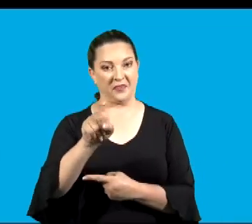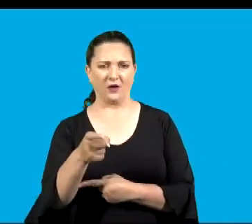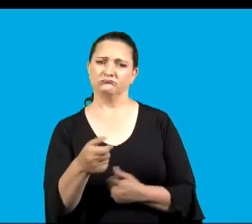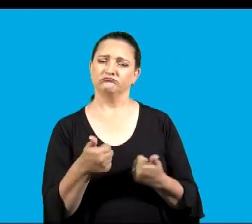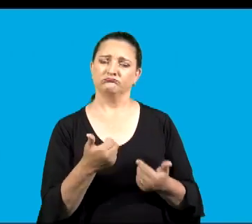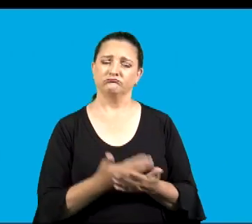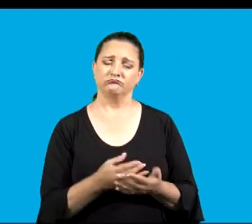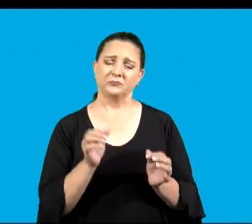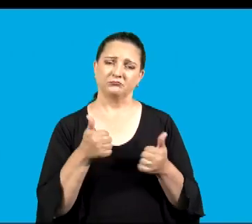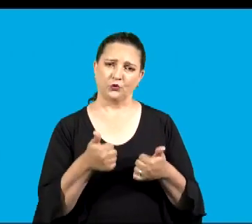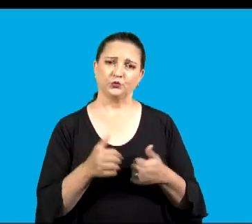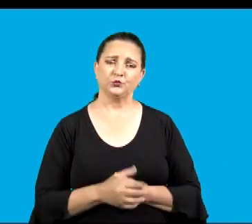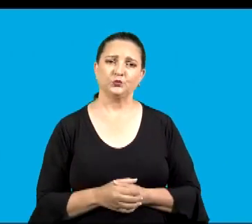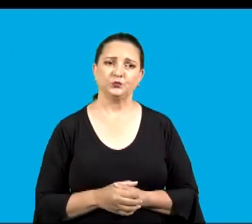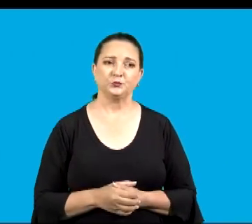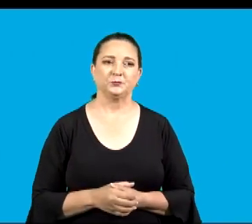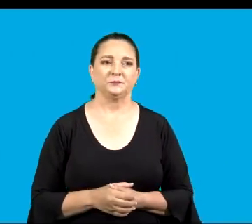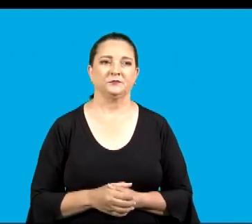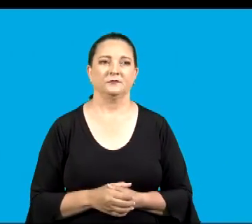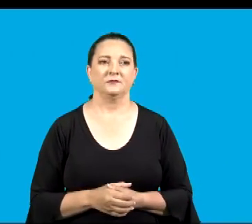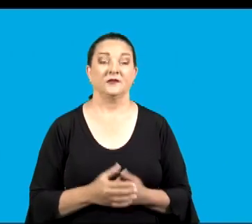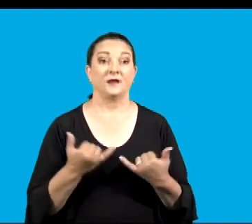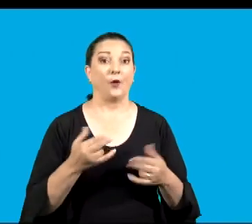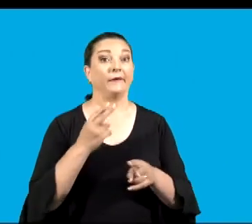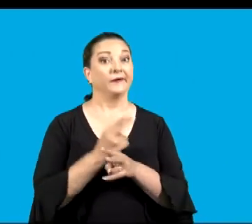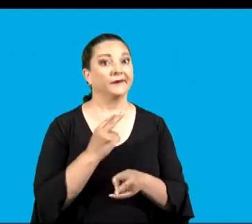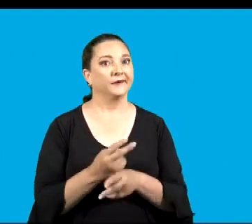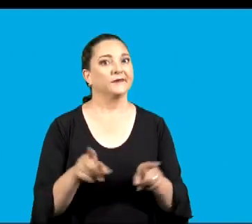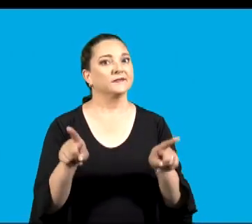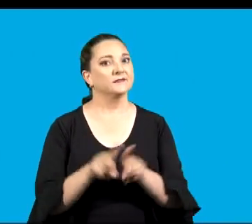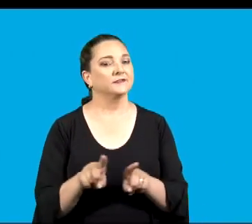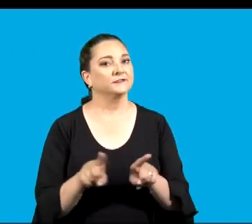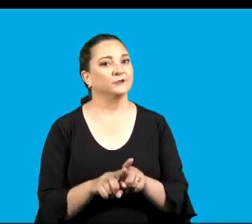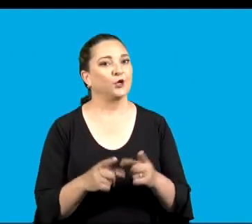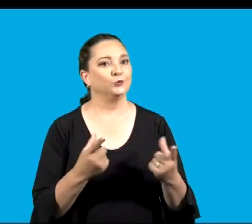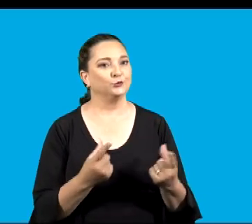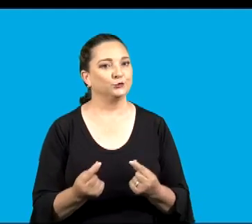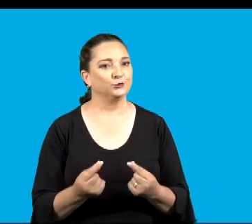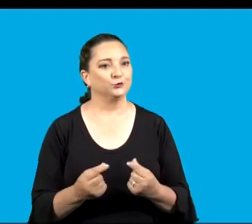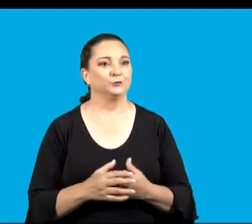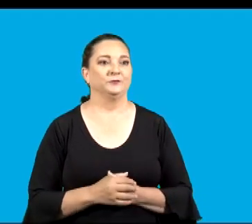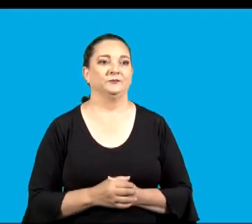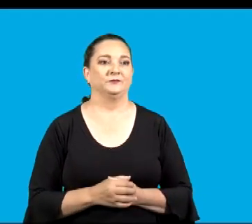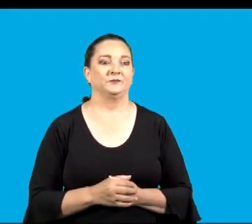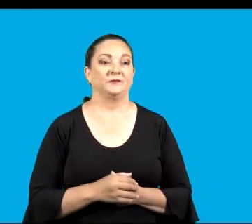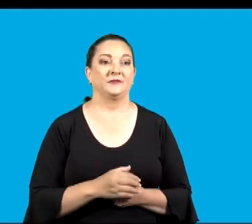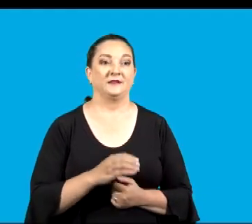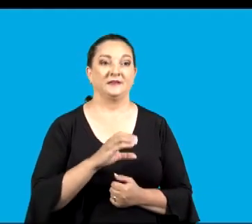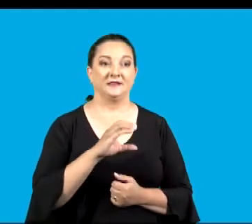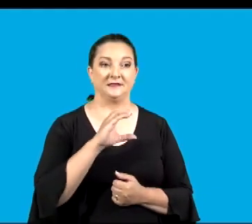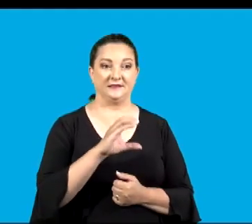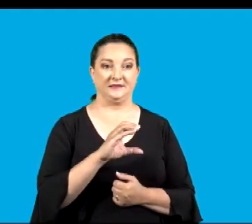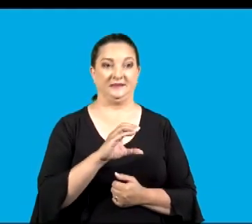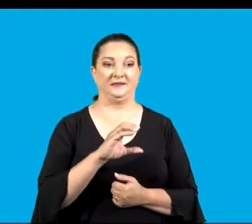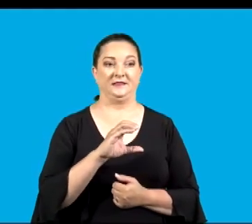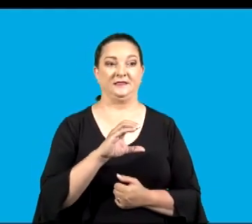been correct. And then we do the same again to C. Davis. So I come to C. Davis